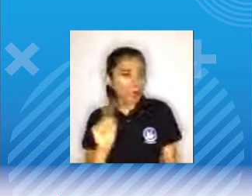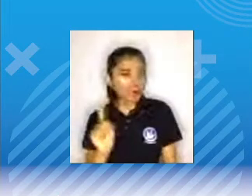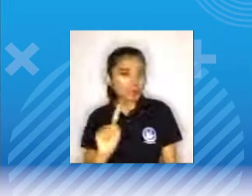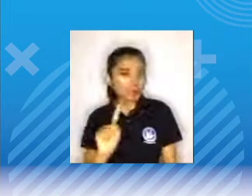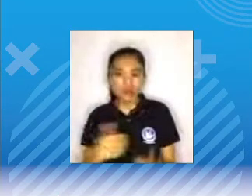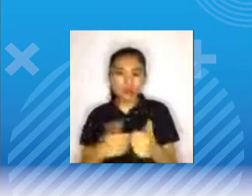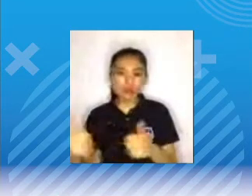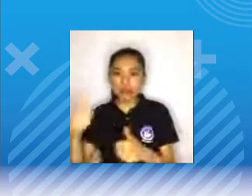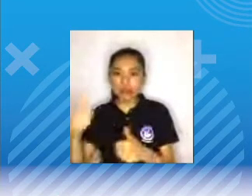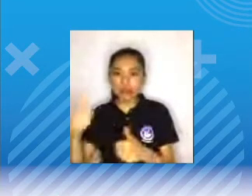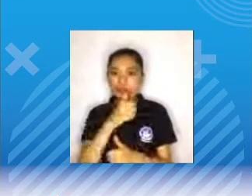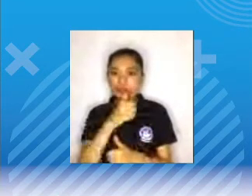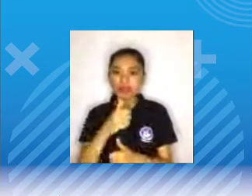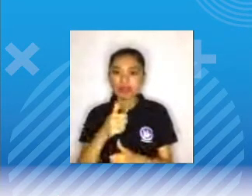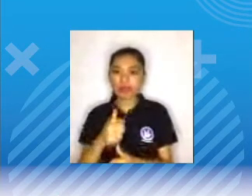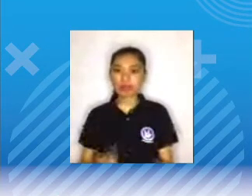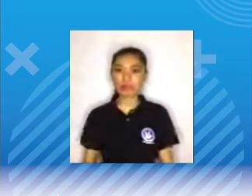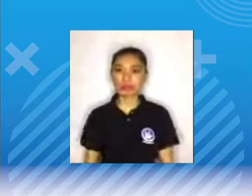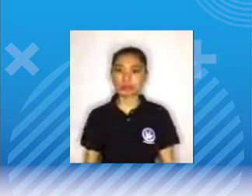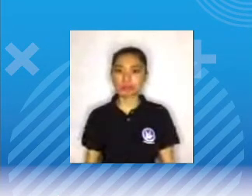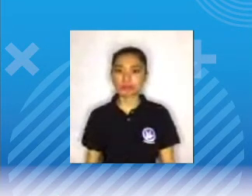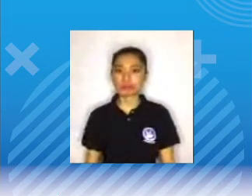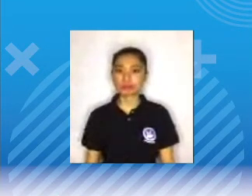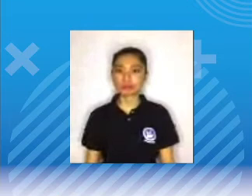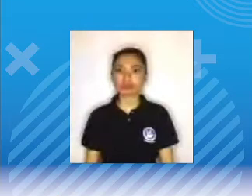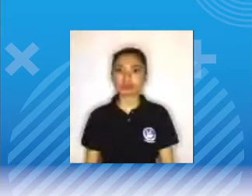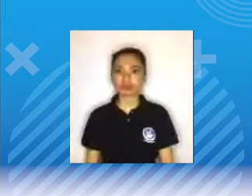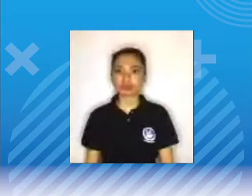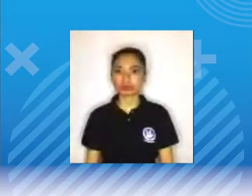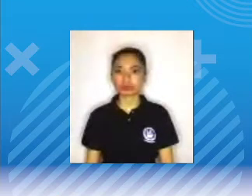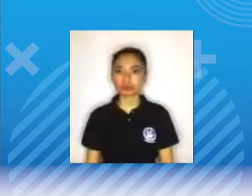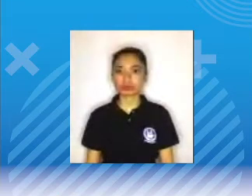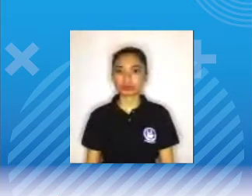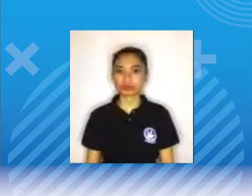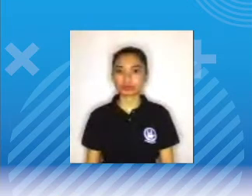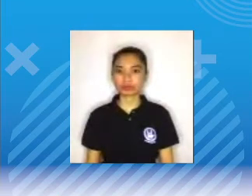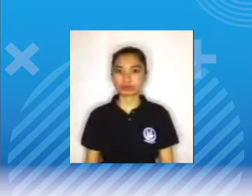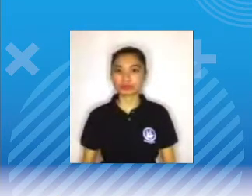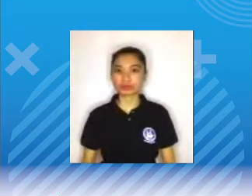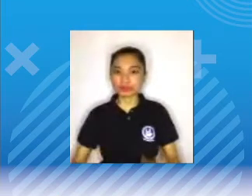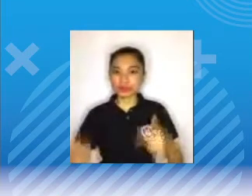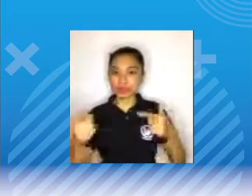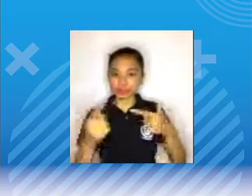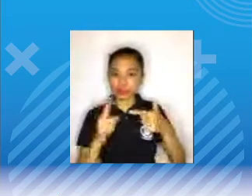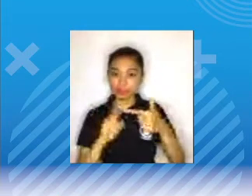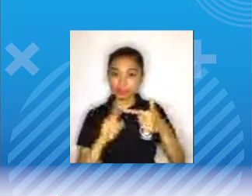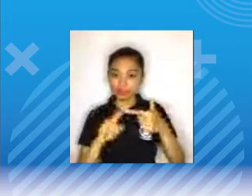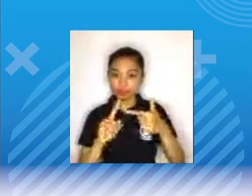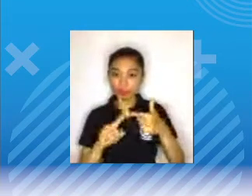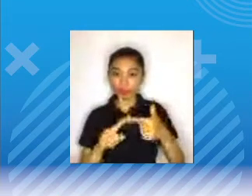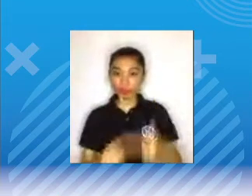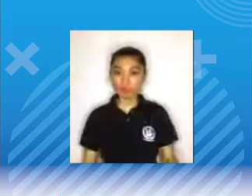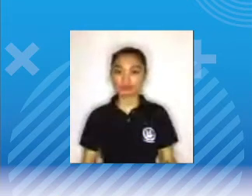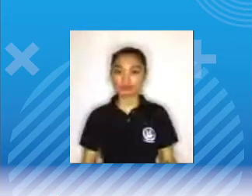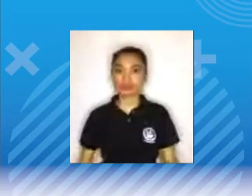in the LCP. The second virtual Research O Clock happened in July 22, focuses on